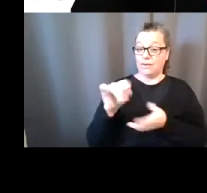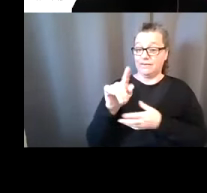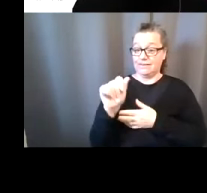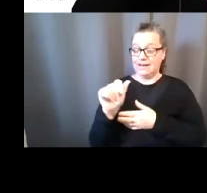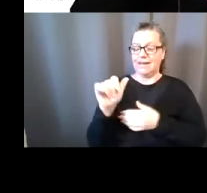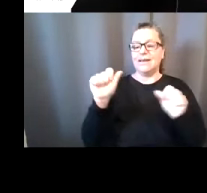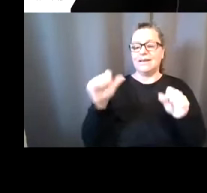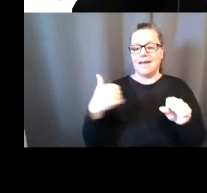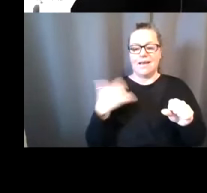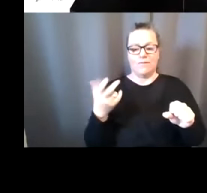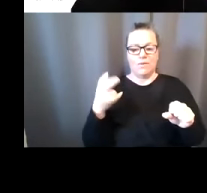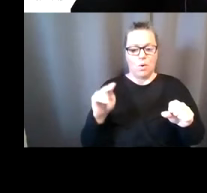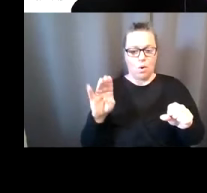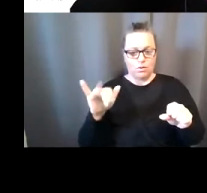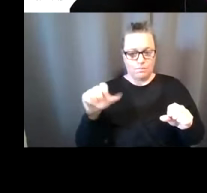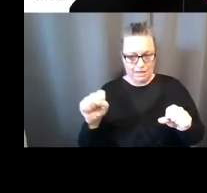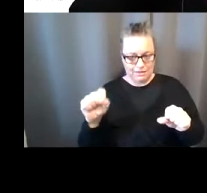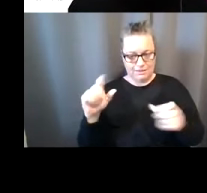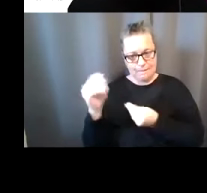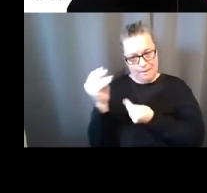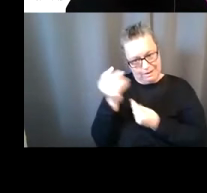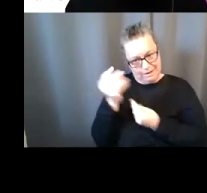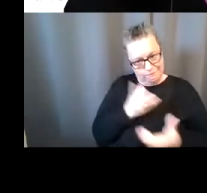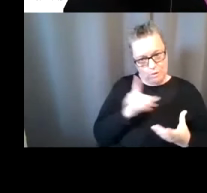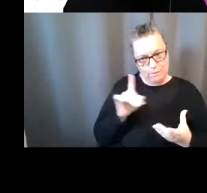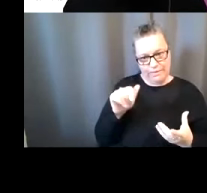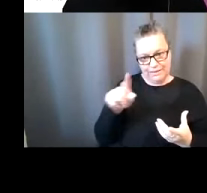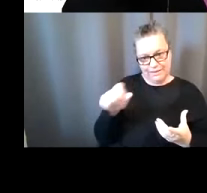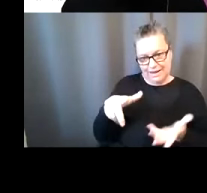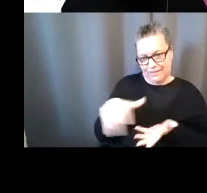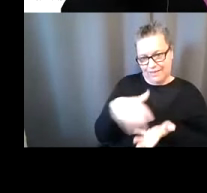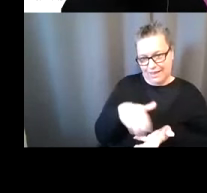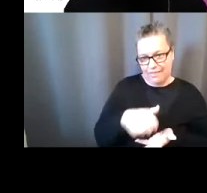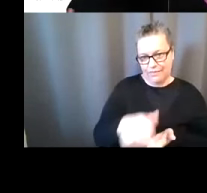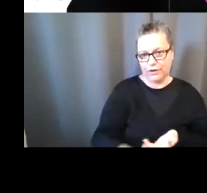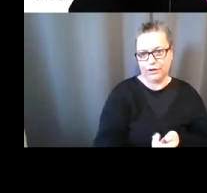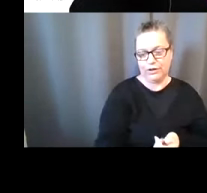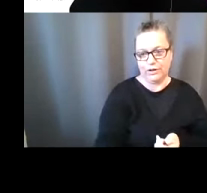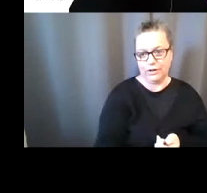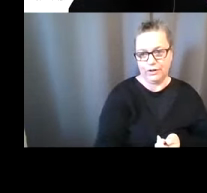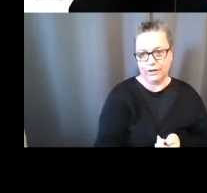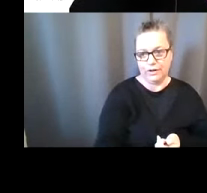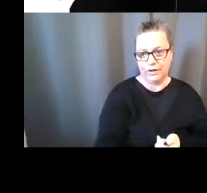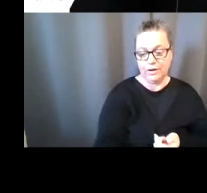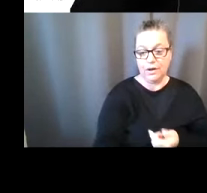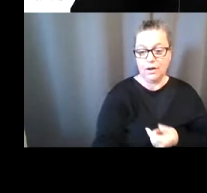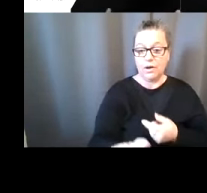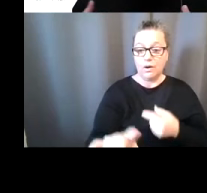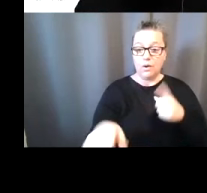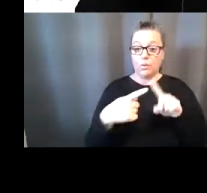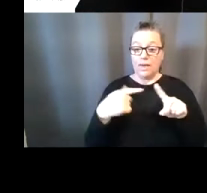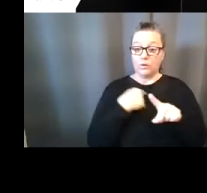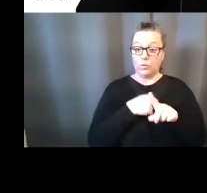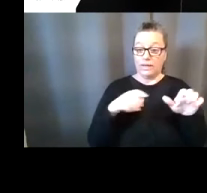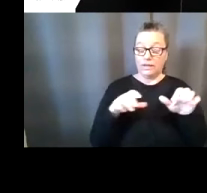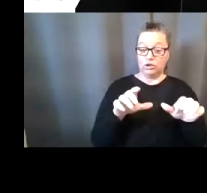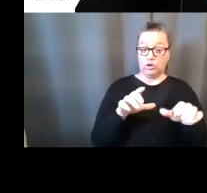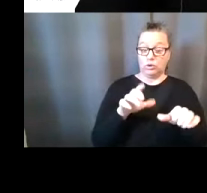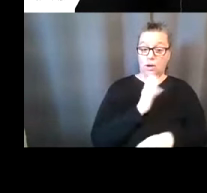own biases, which may inform the data that they gather. And when we do our data collection, we're